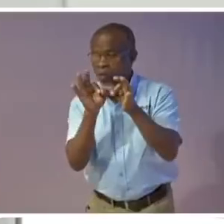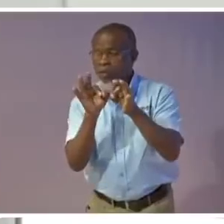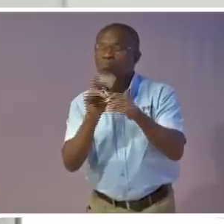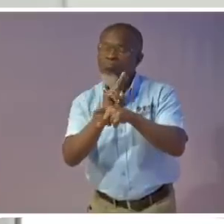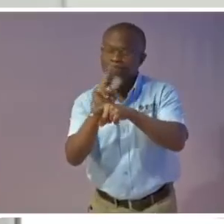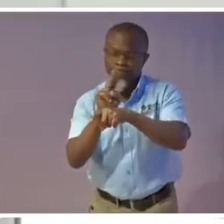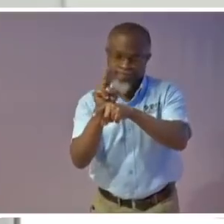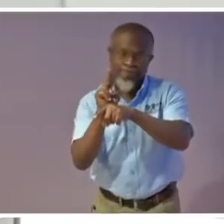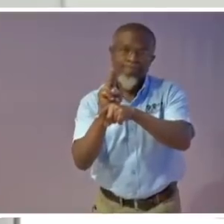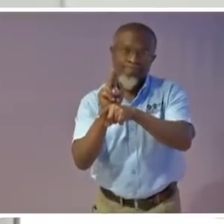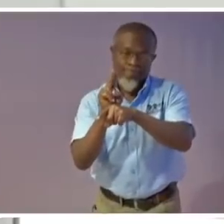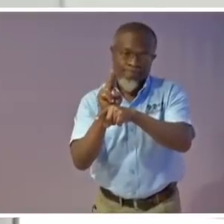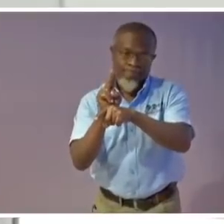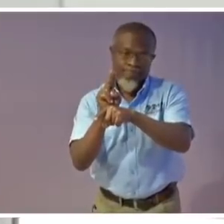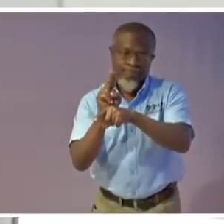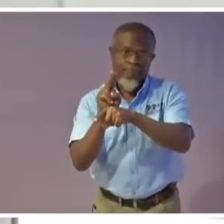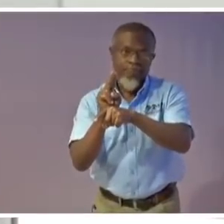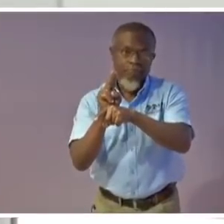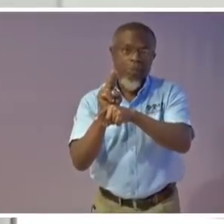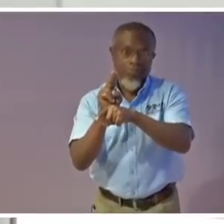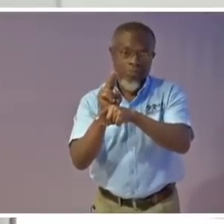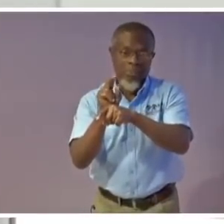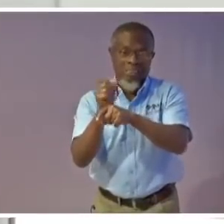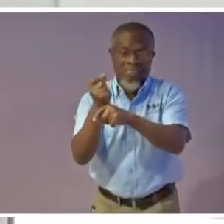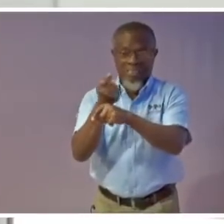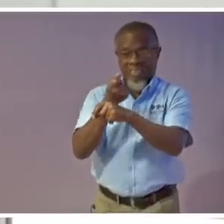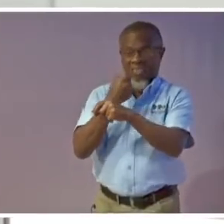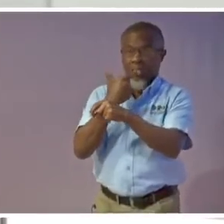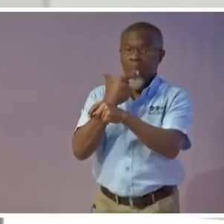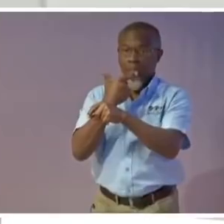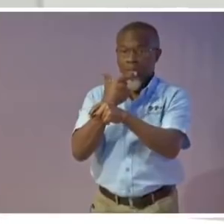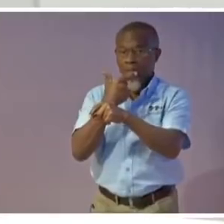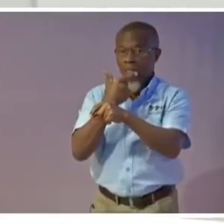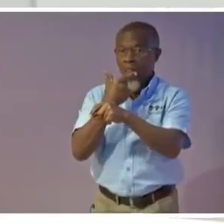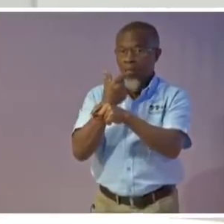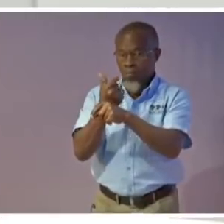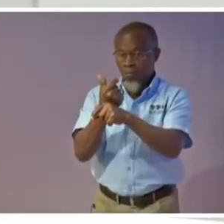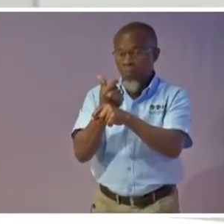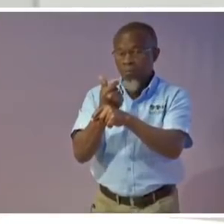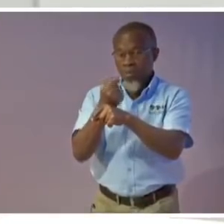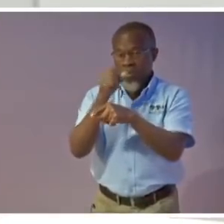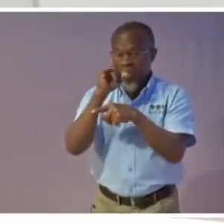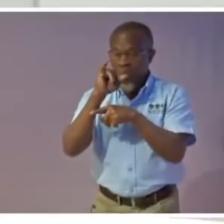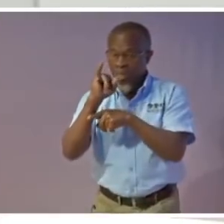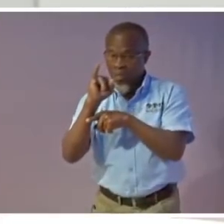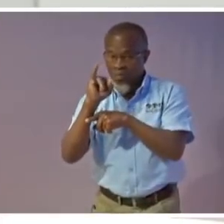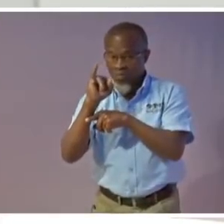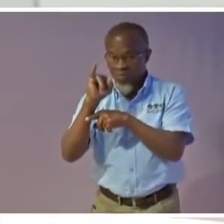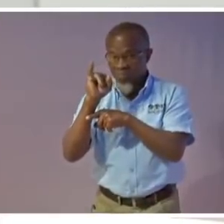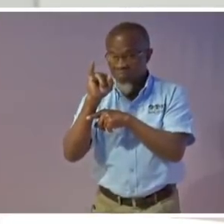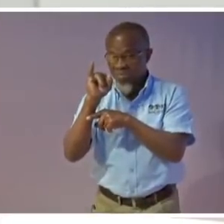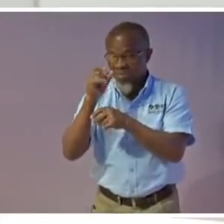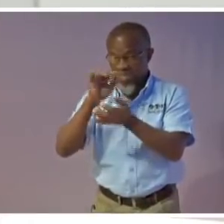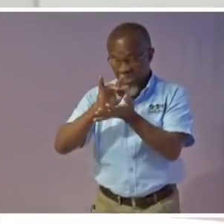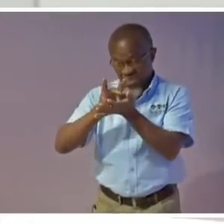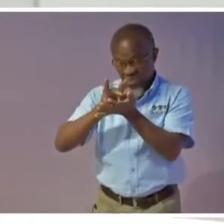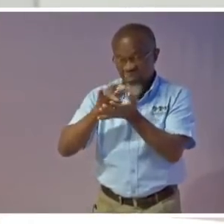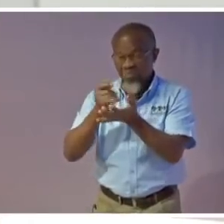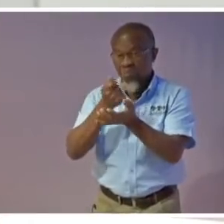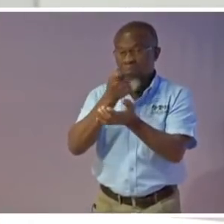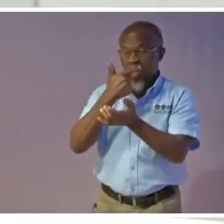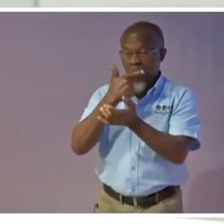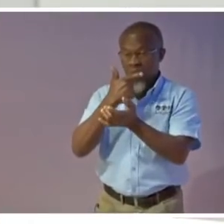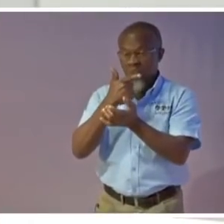of ivermectin, or I should say the misuse of ivermectin, thanks Minister for that reminder, by